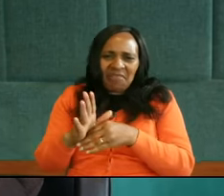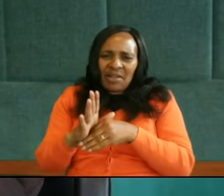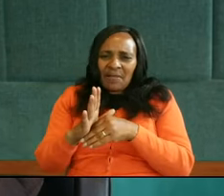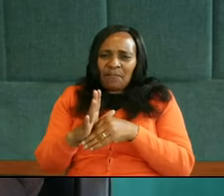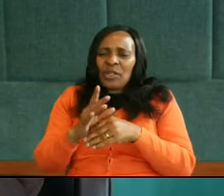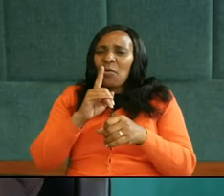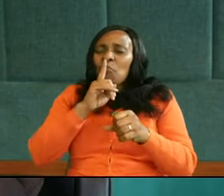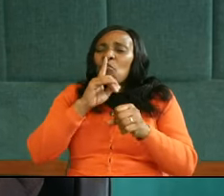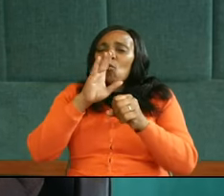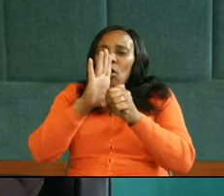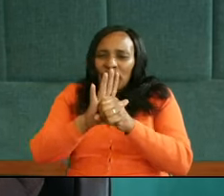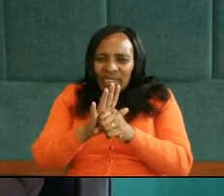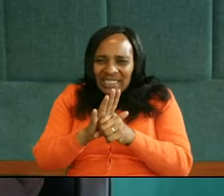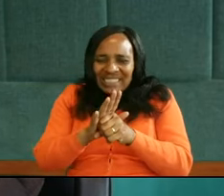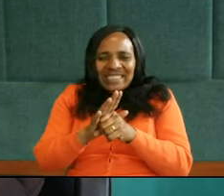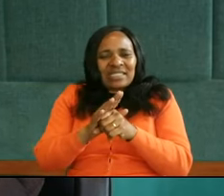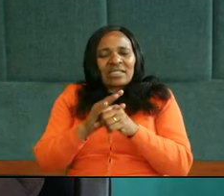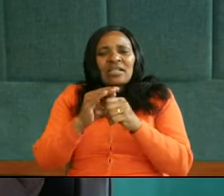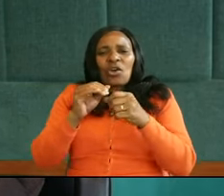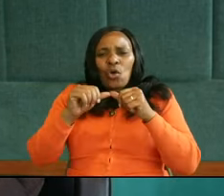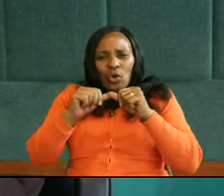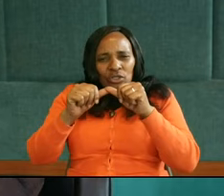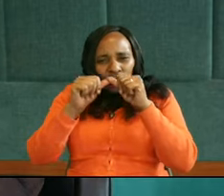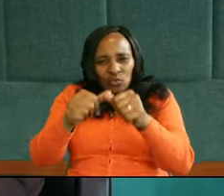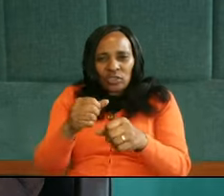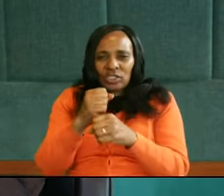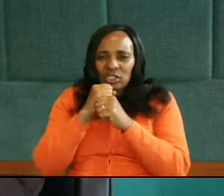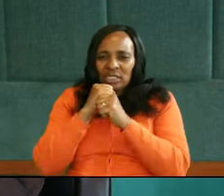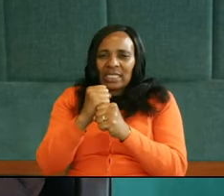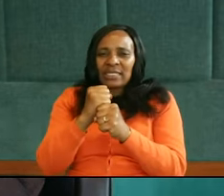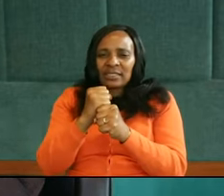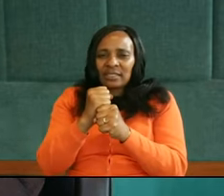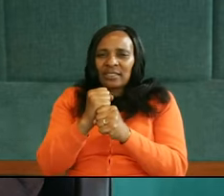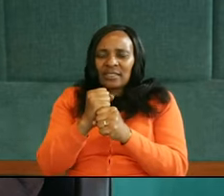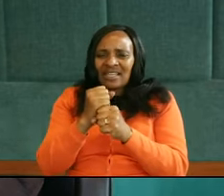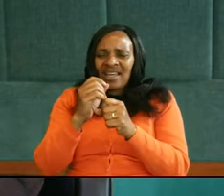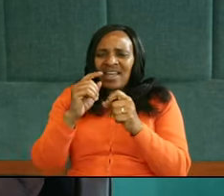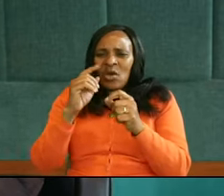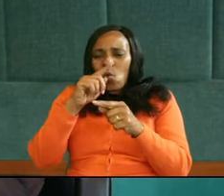he promises you continuous strength, unfailing strength.